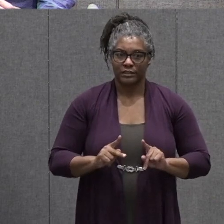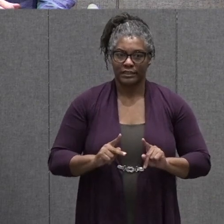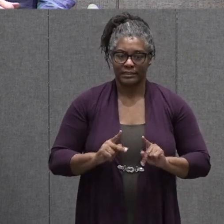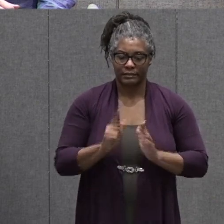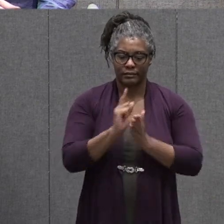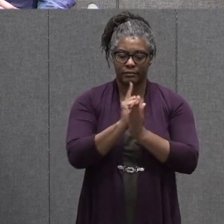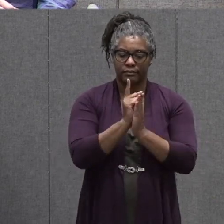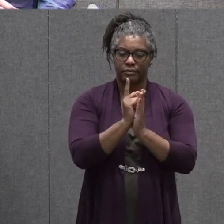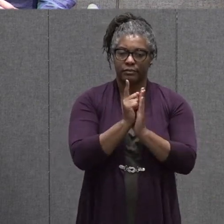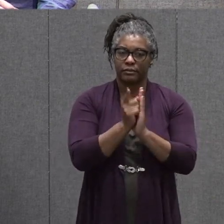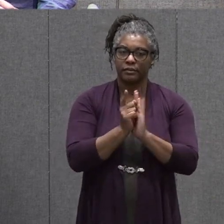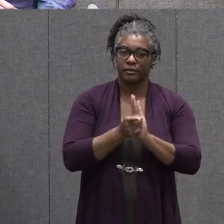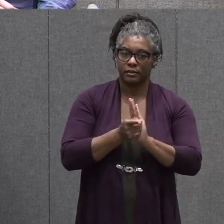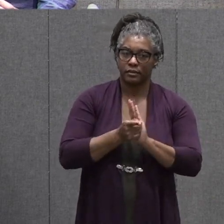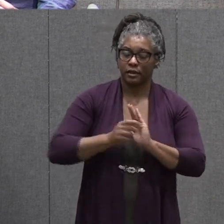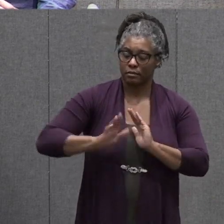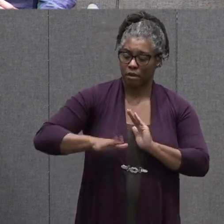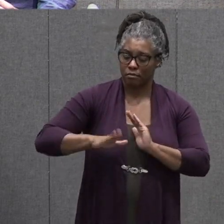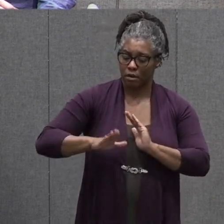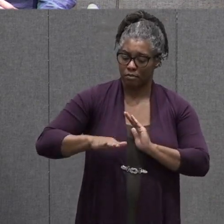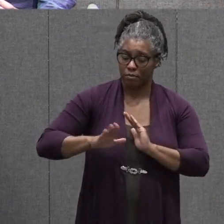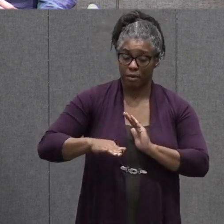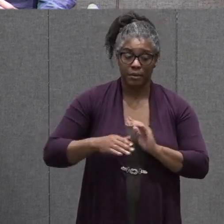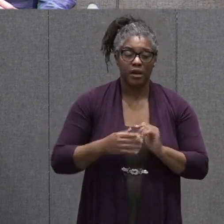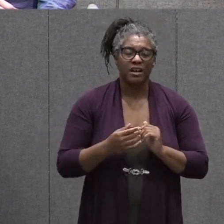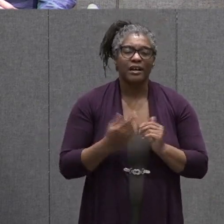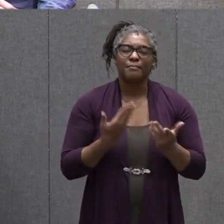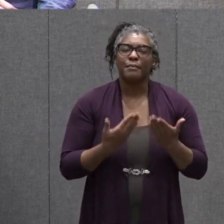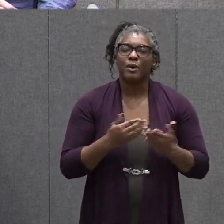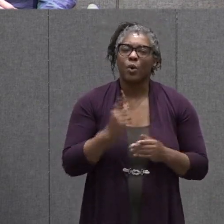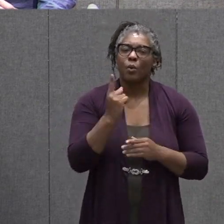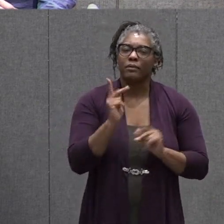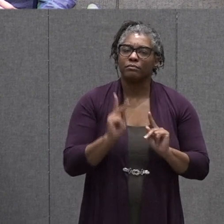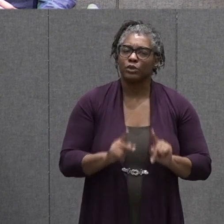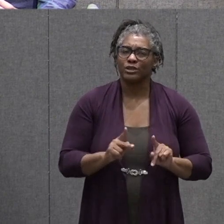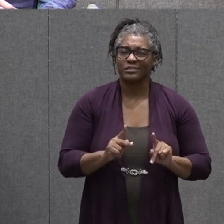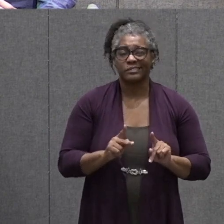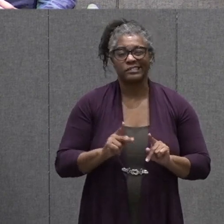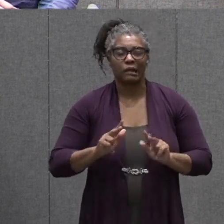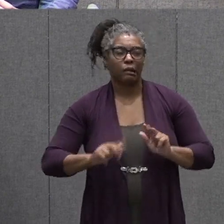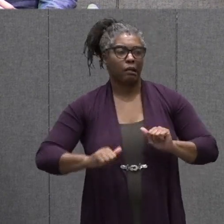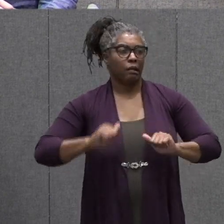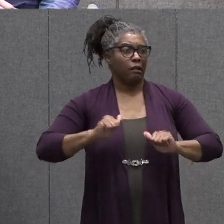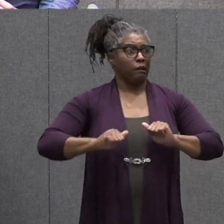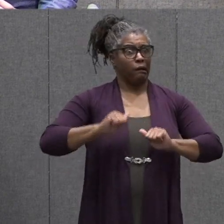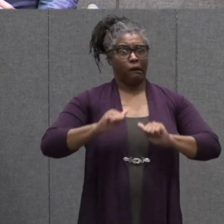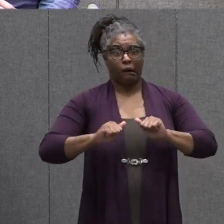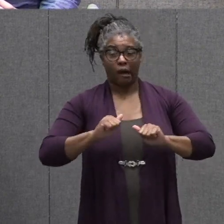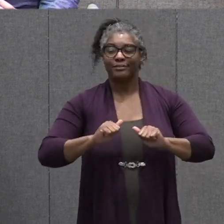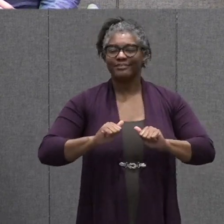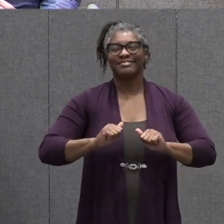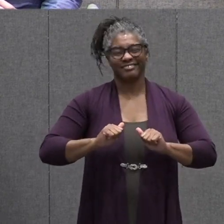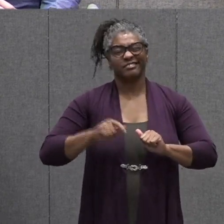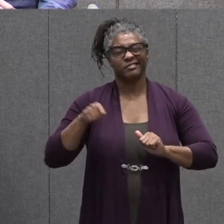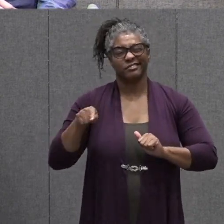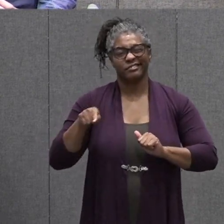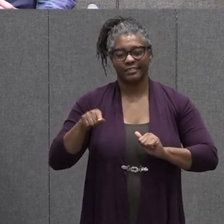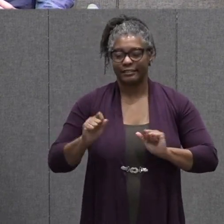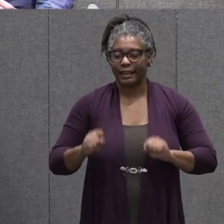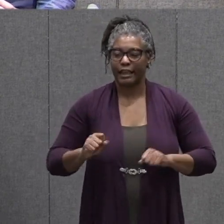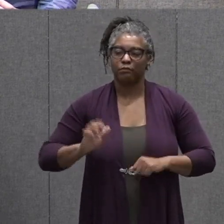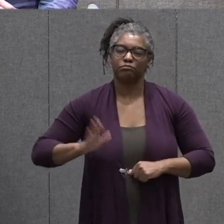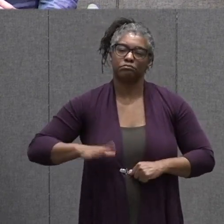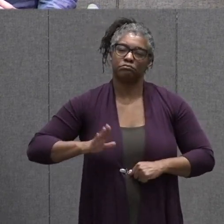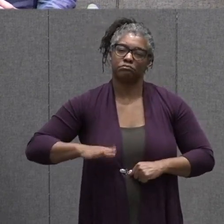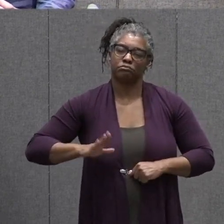playing on the instruments, and you just give them that part. They just get to do the same thing over and over again. And then